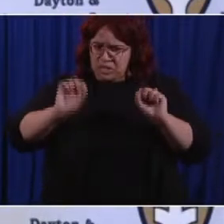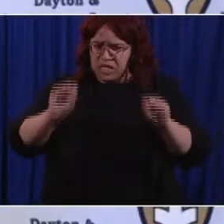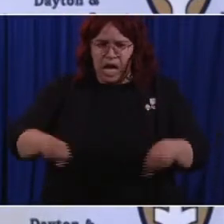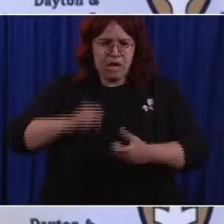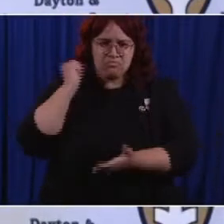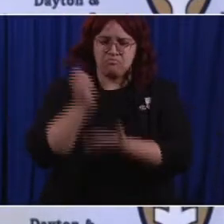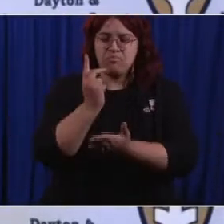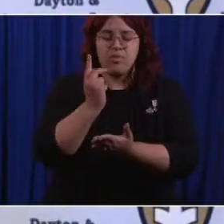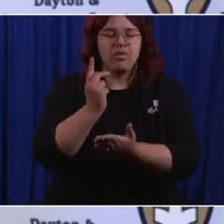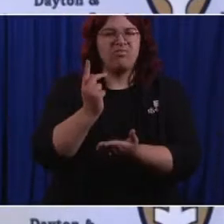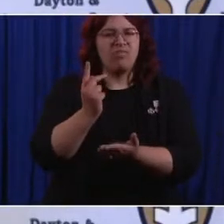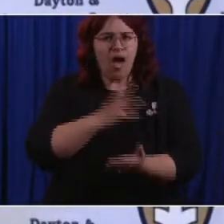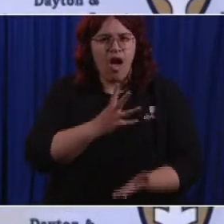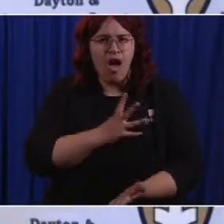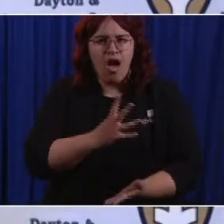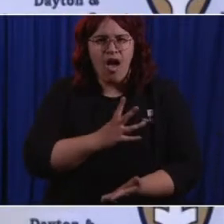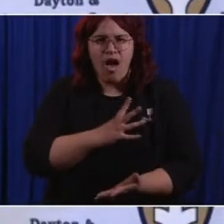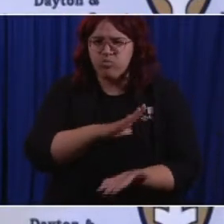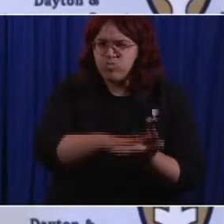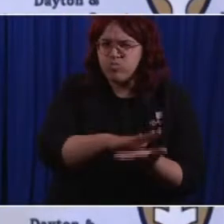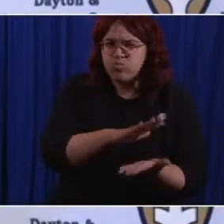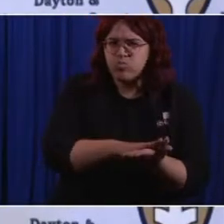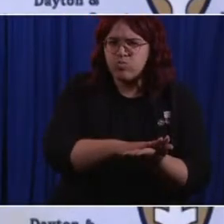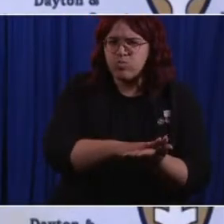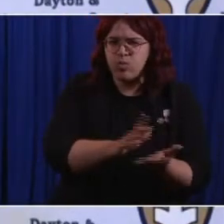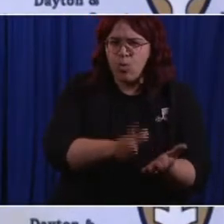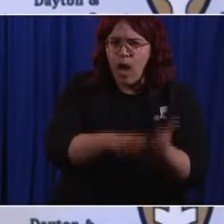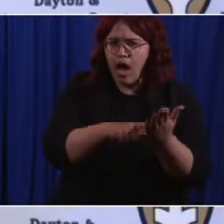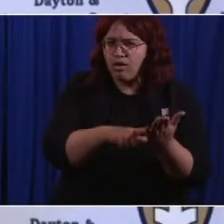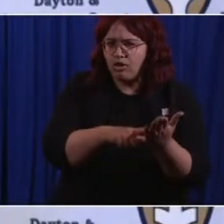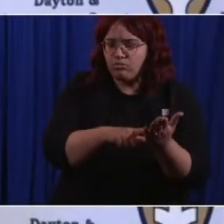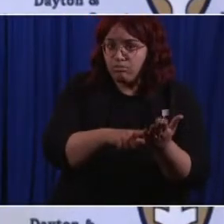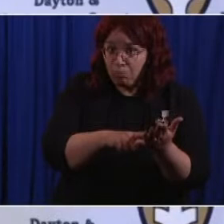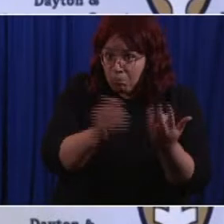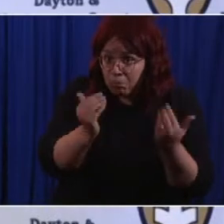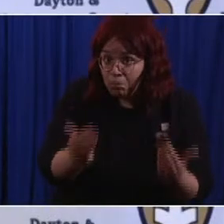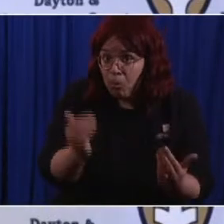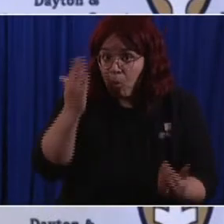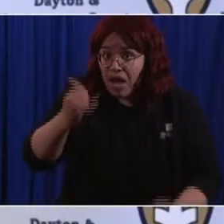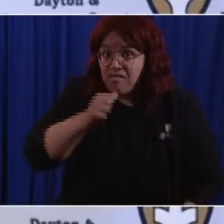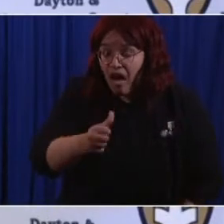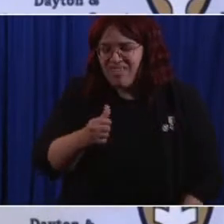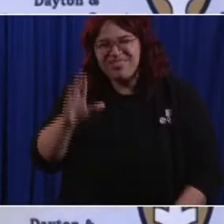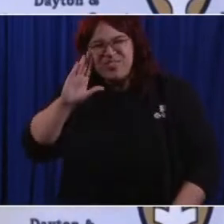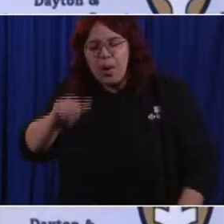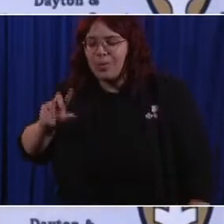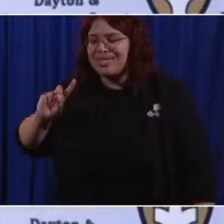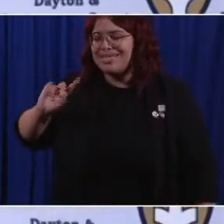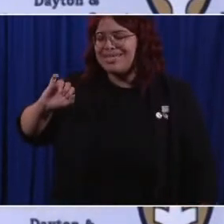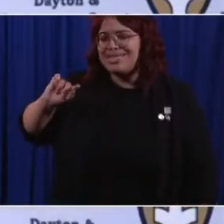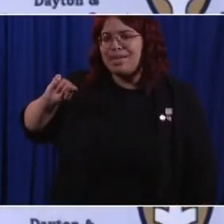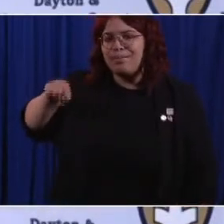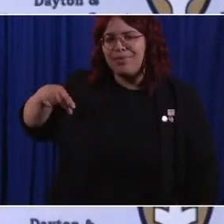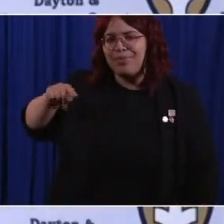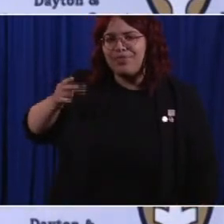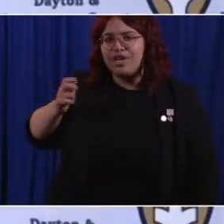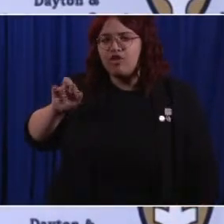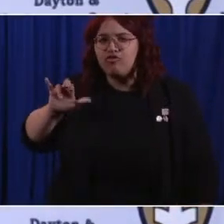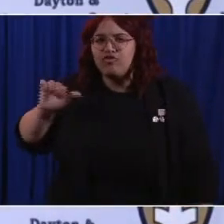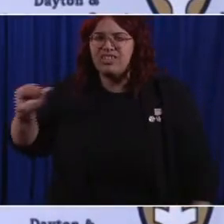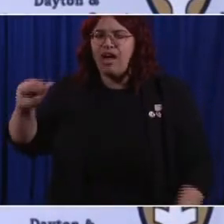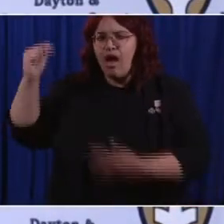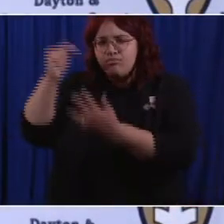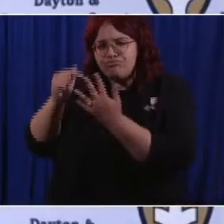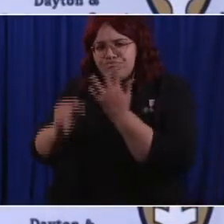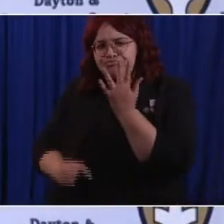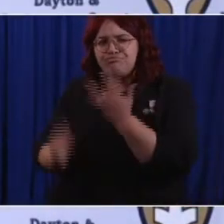in schools like diphtheria, polio, tetanus, all the others? Doesn't it just make sense that we don't want